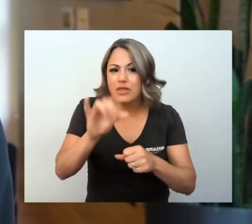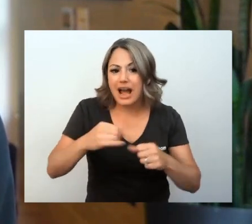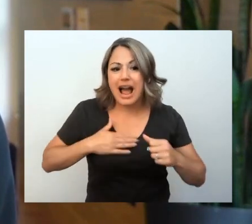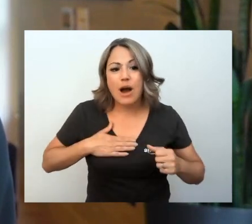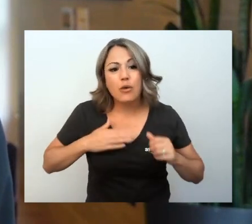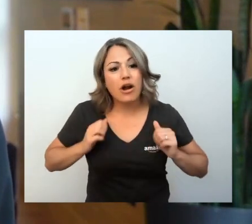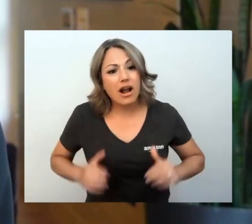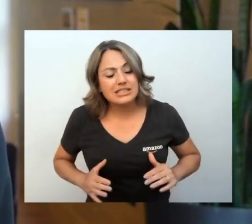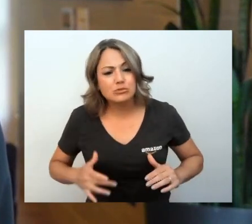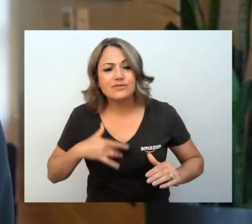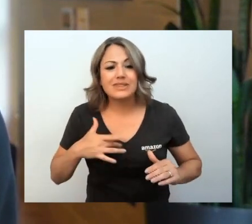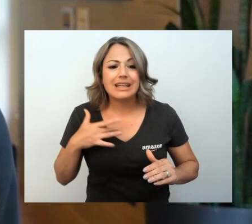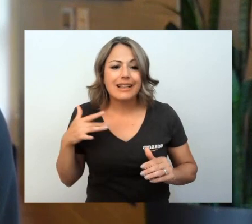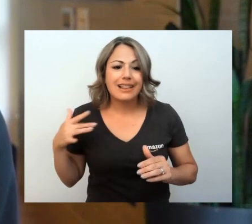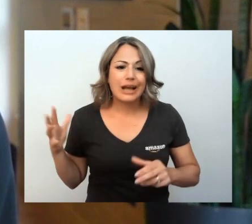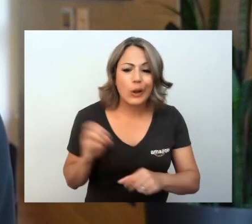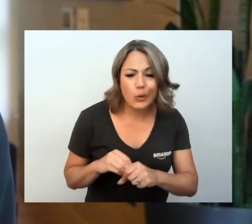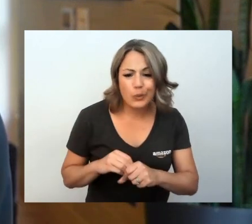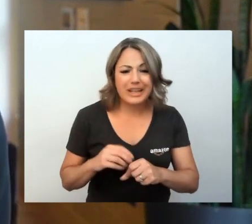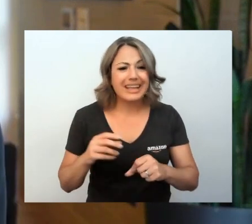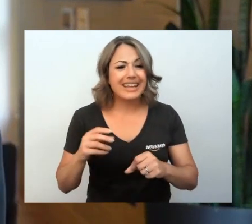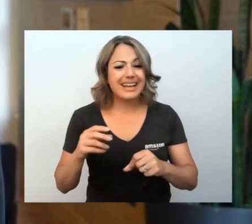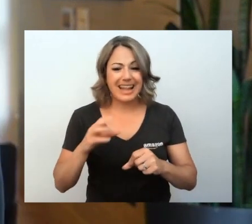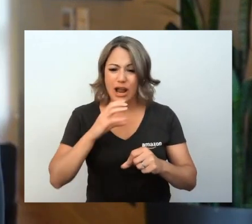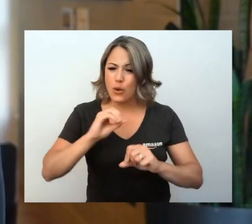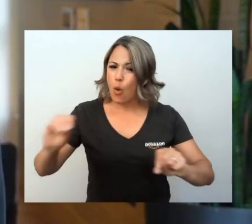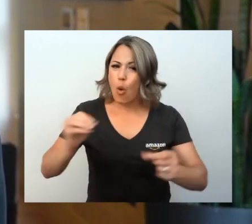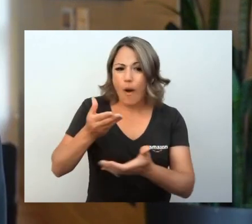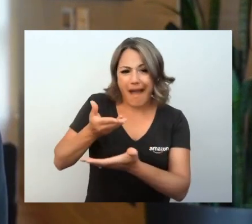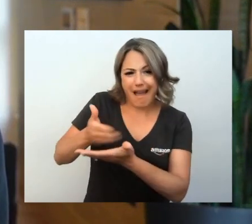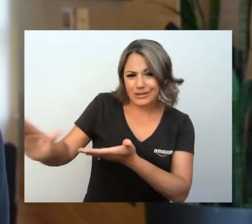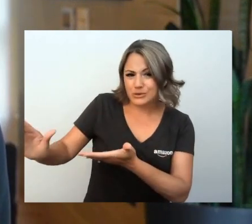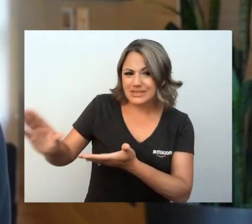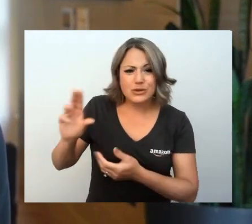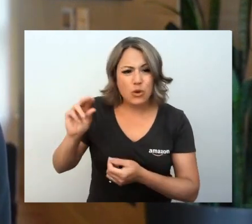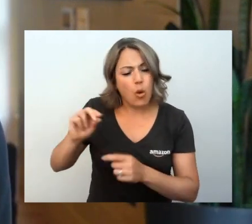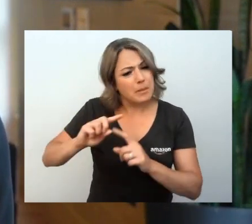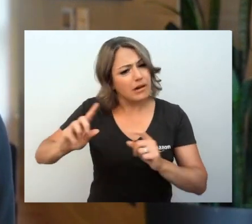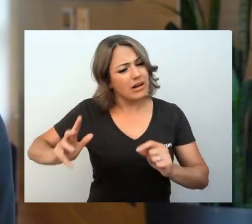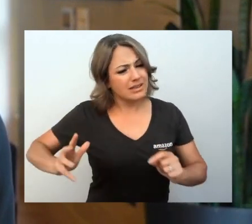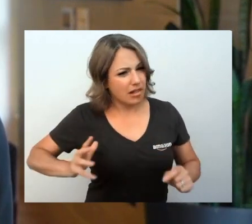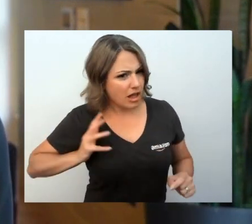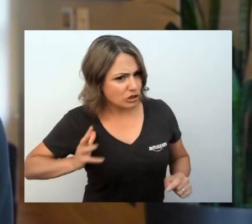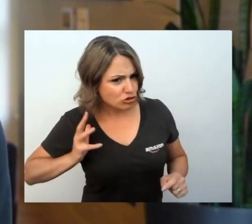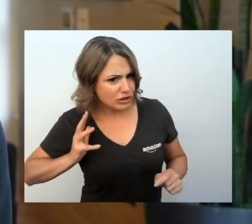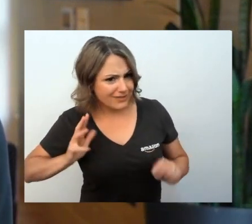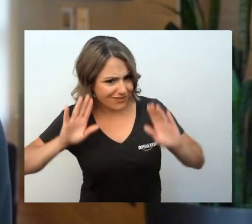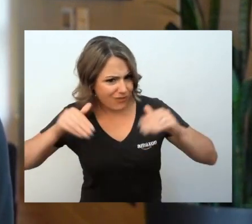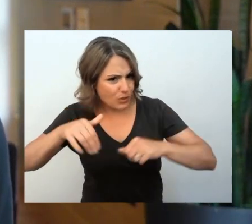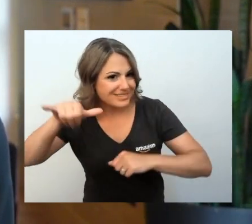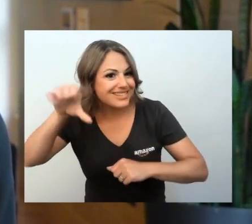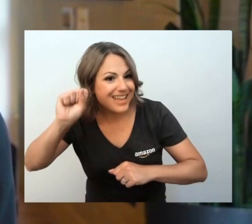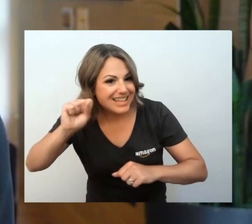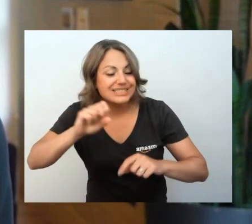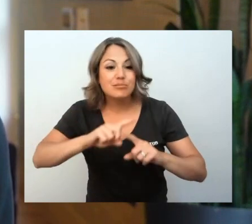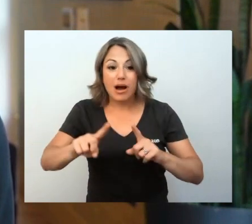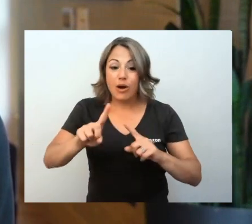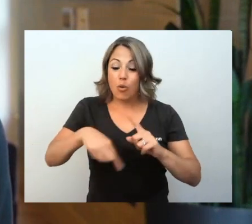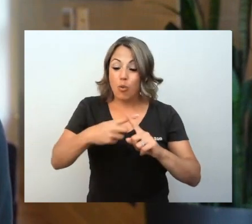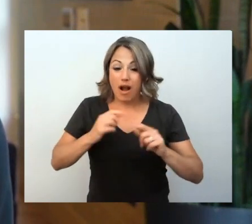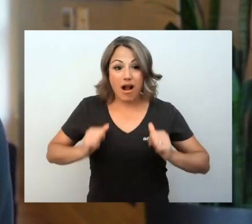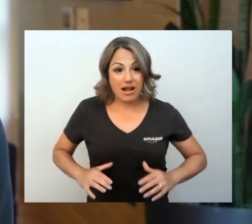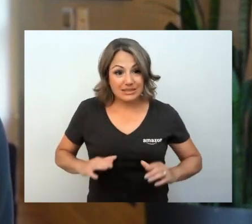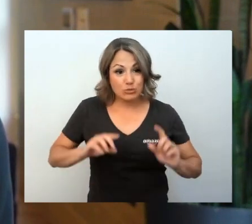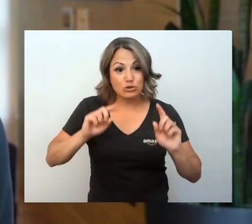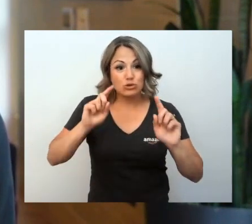sure that our customers feel included. No exclusivity on the platform. It is luxury, but we want to make sure that, when our customers visit our